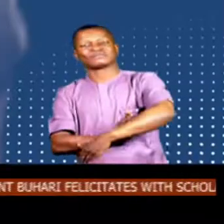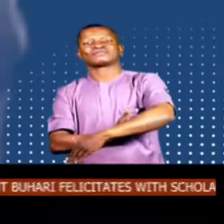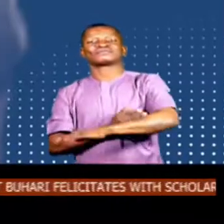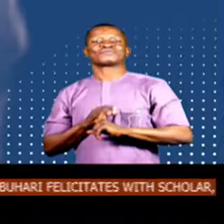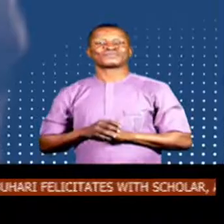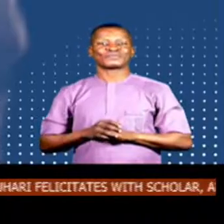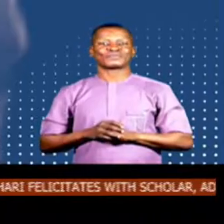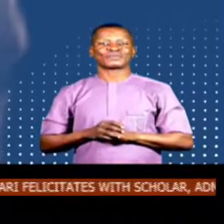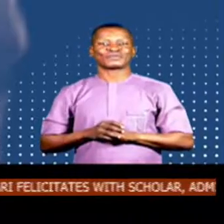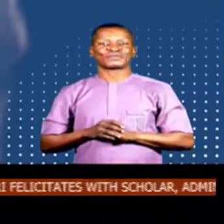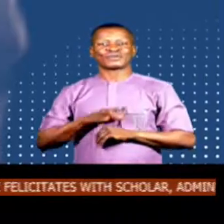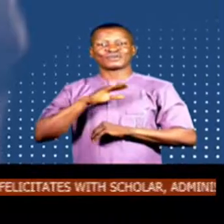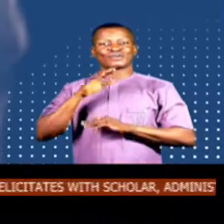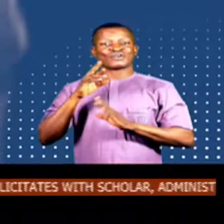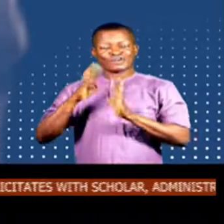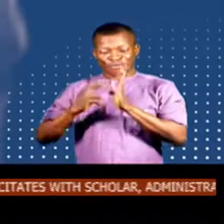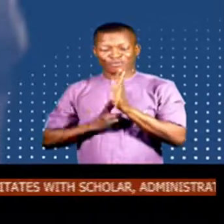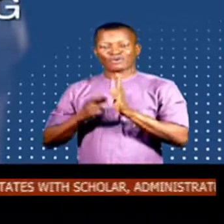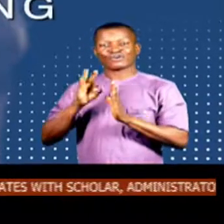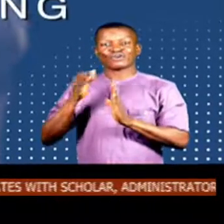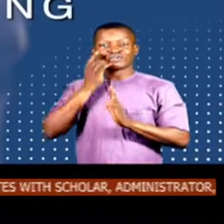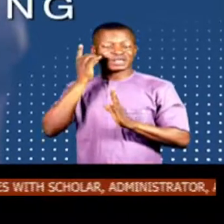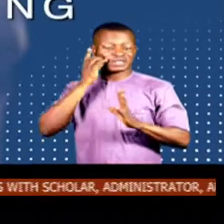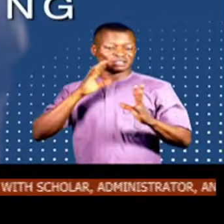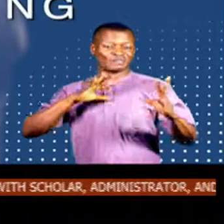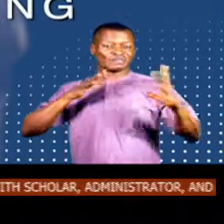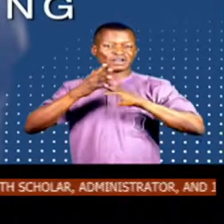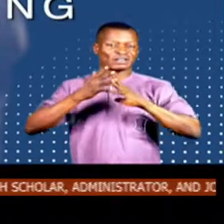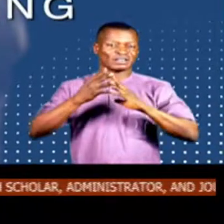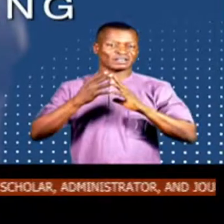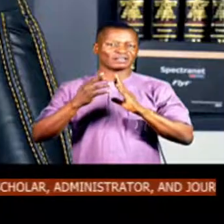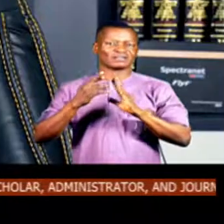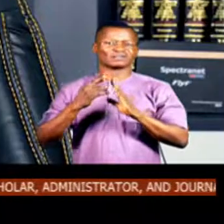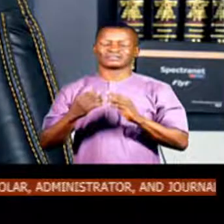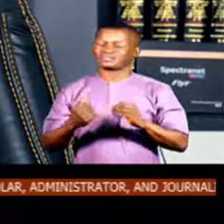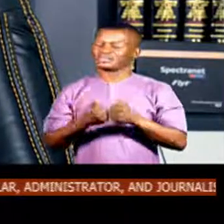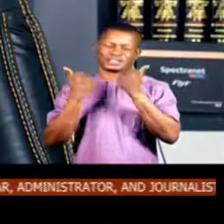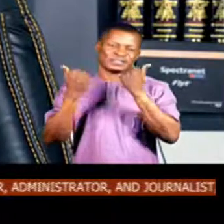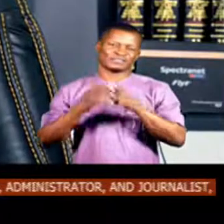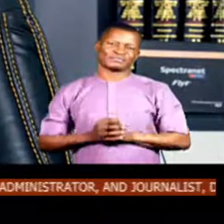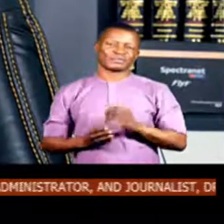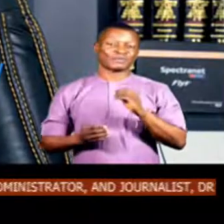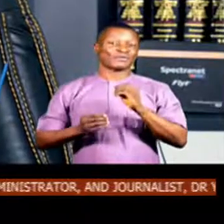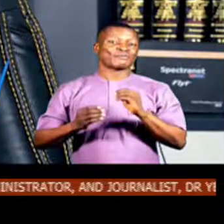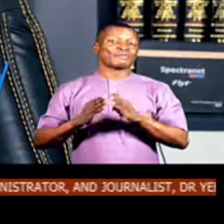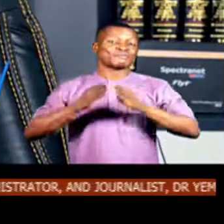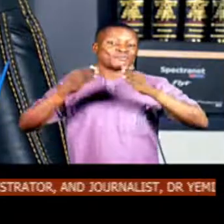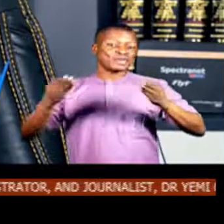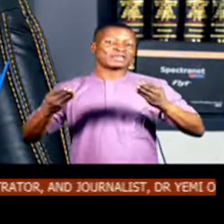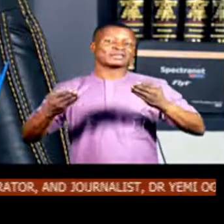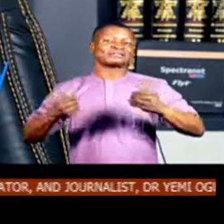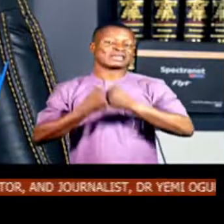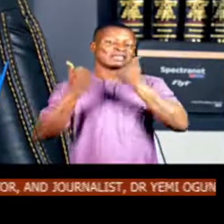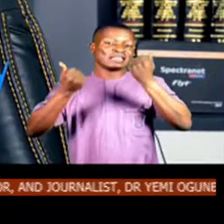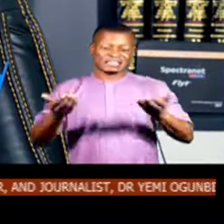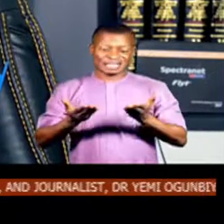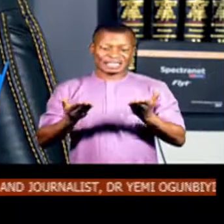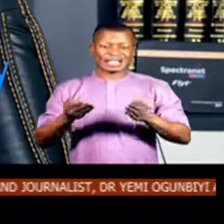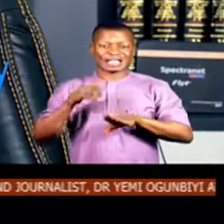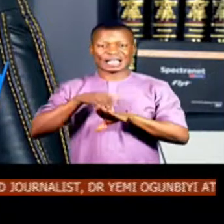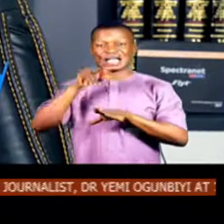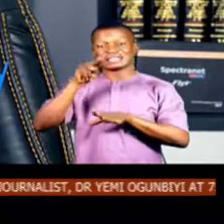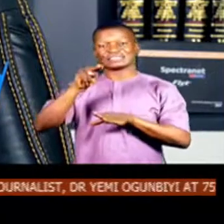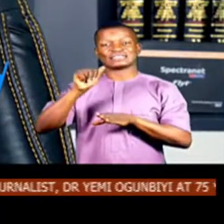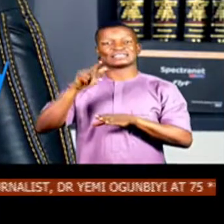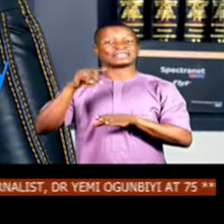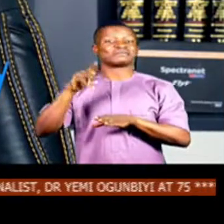phones. Underreporting of domestic violence cases is a challenge. The biggest complication for us here at NAPTIP